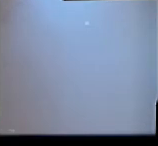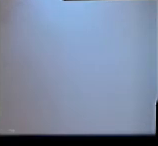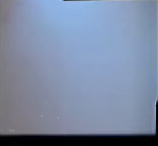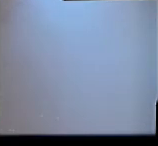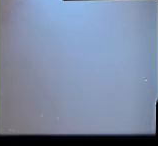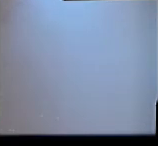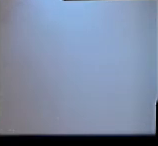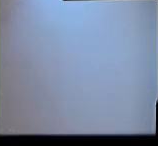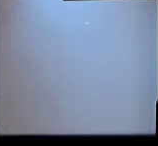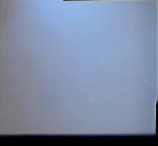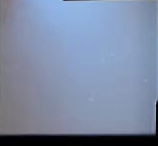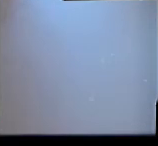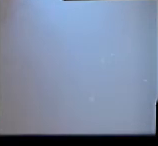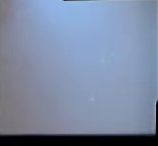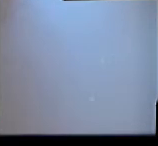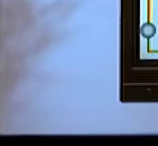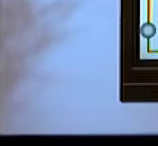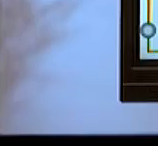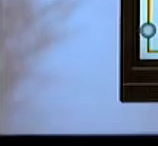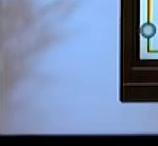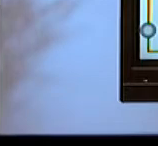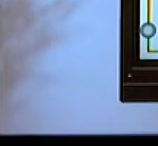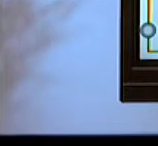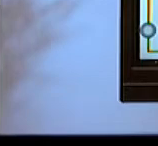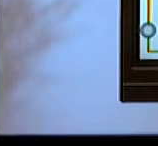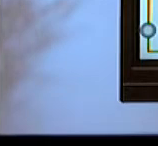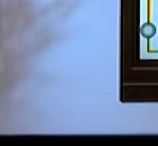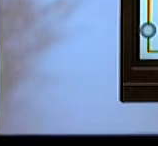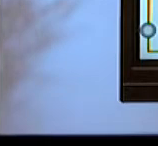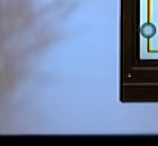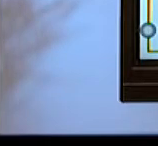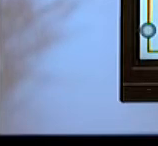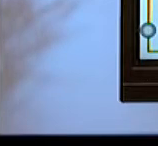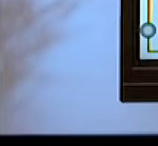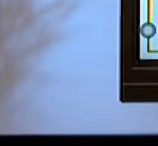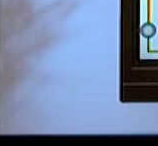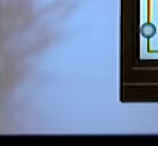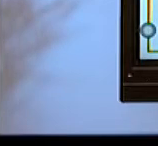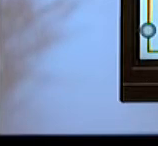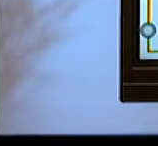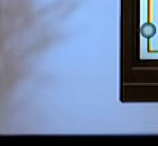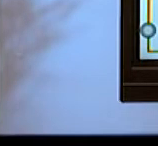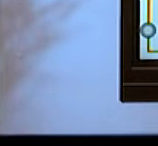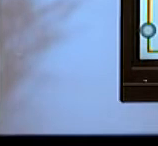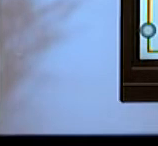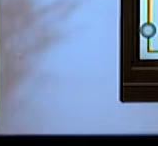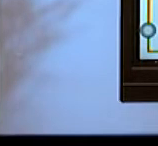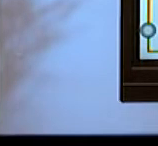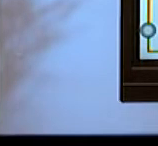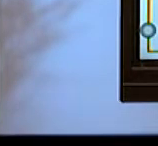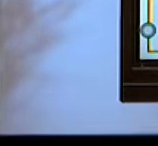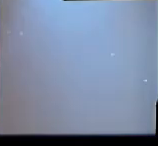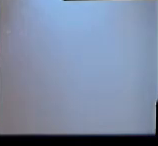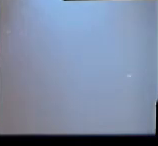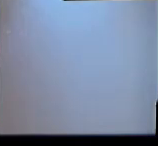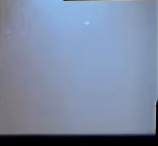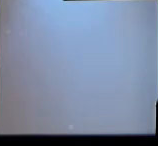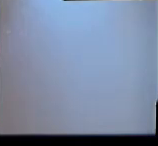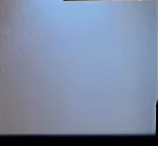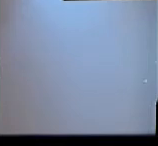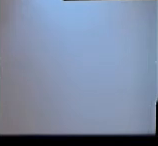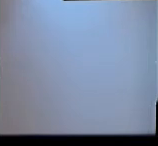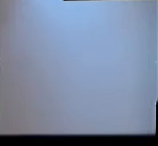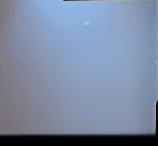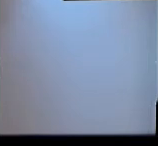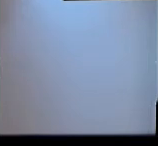orqali sinab ko'rishingiz yoki smartfonga mo'ljallab yaratilgan dastur lavhasidan kiritib ham foydalanishingiz mumkin.